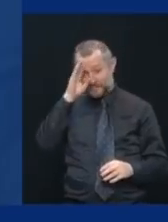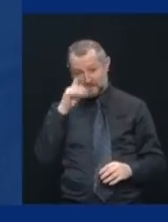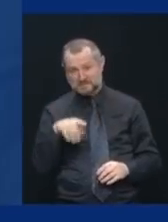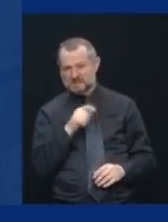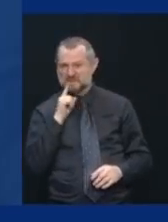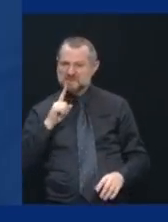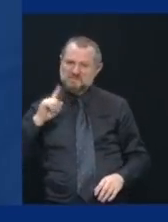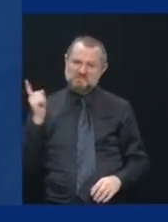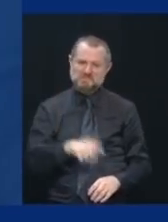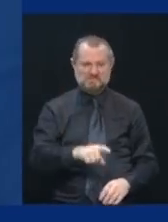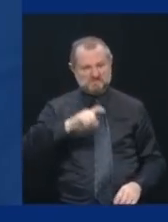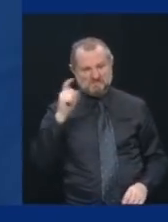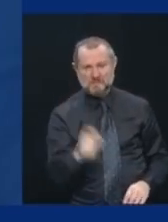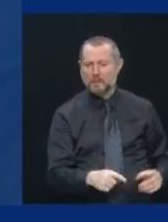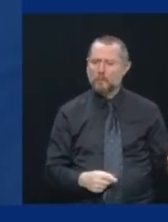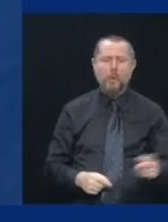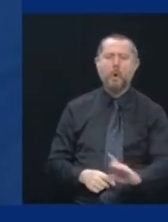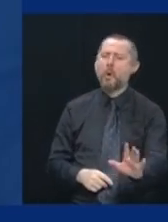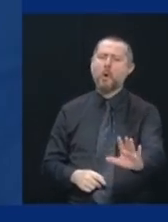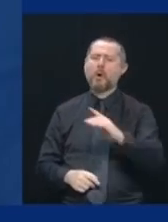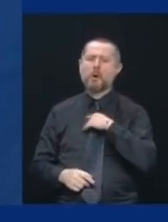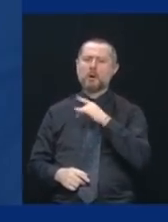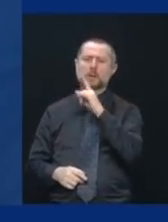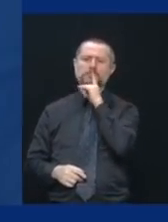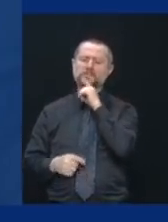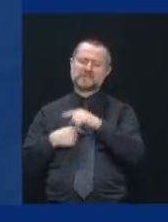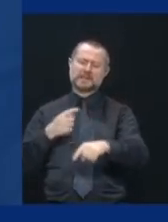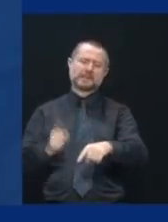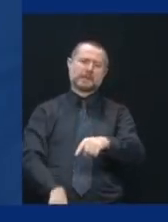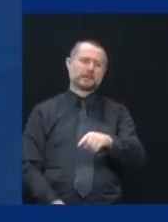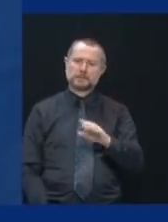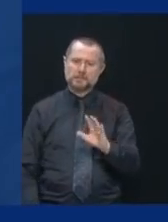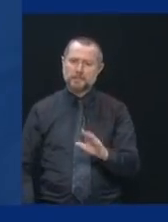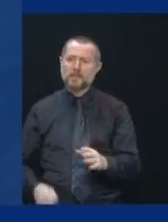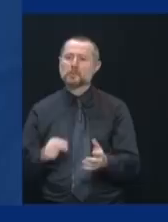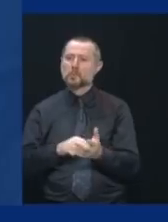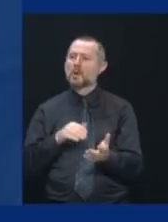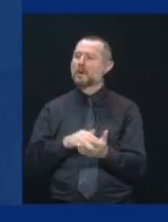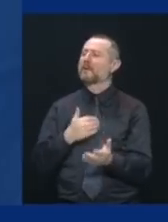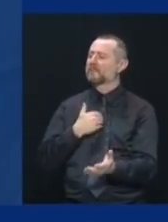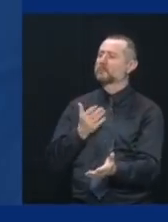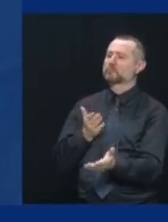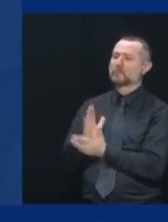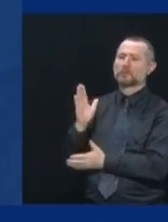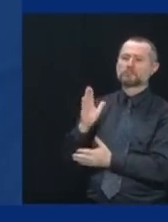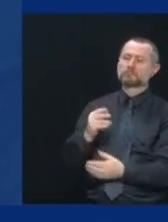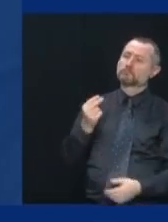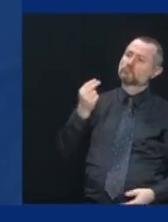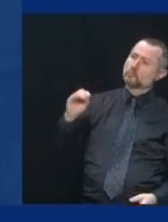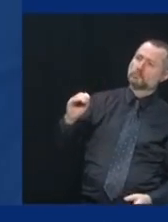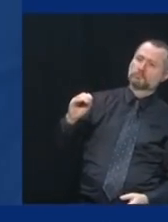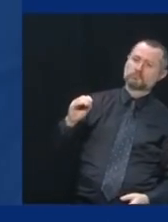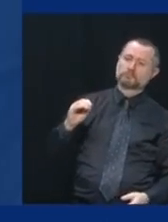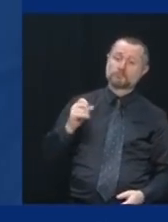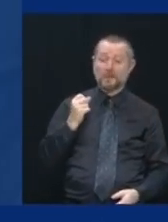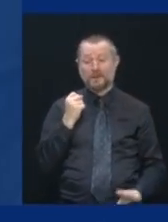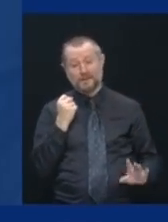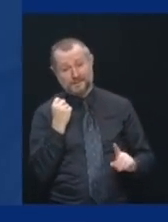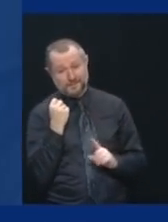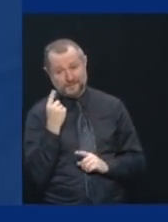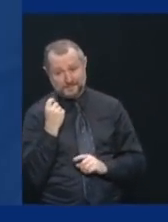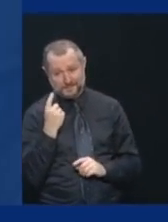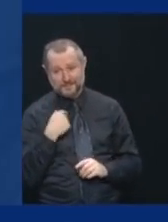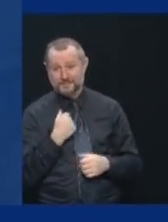must take the vaccine. The nurse has the right to decline. But I want to make sure every nurse had